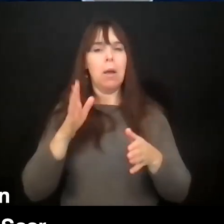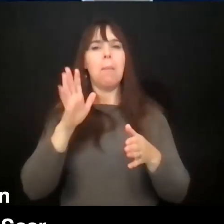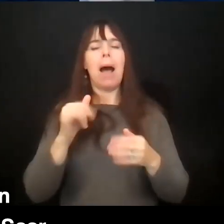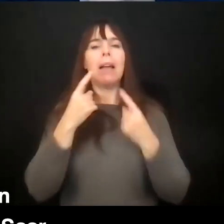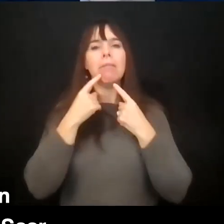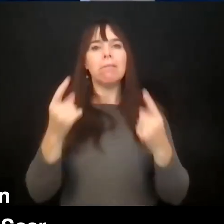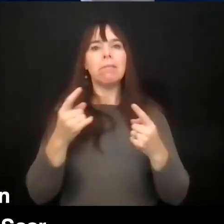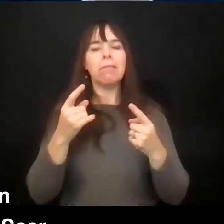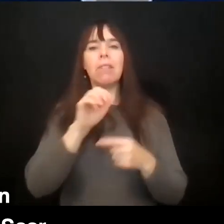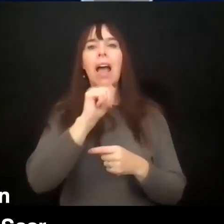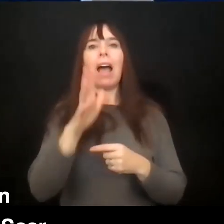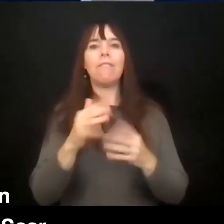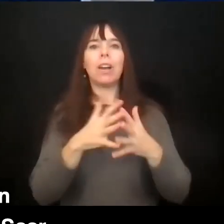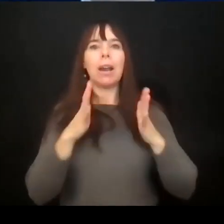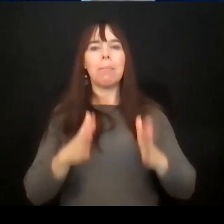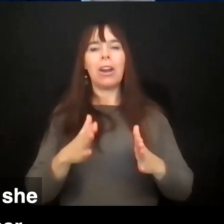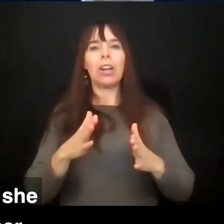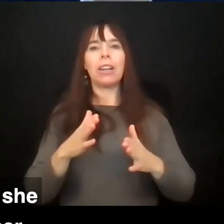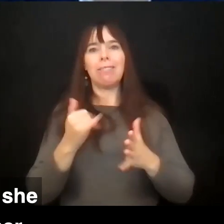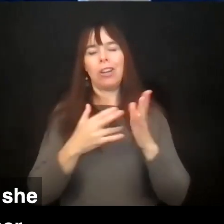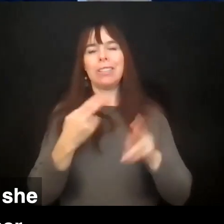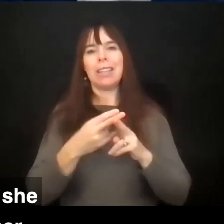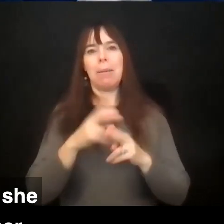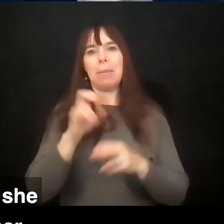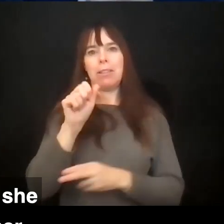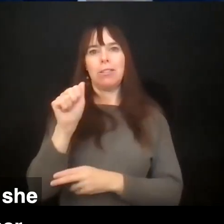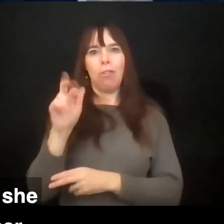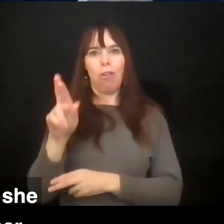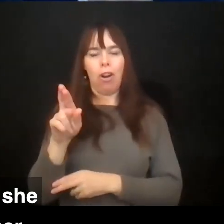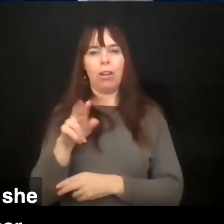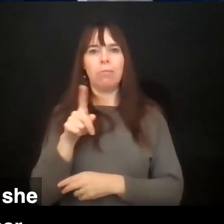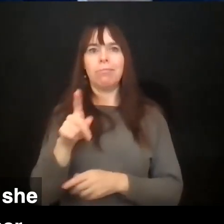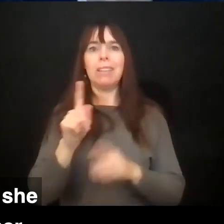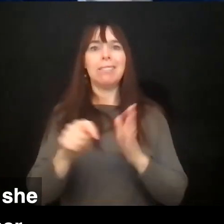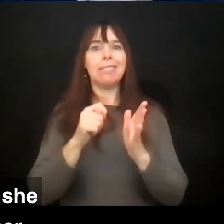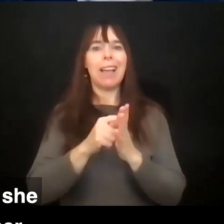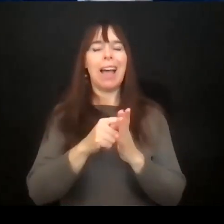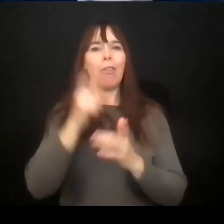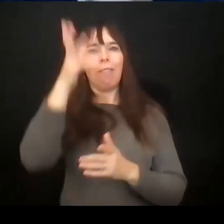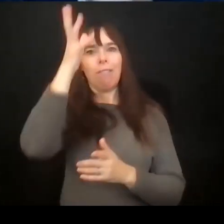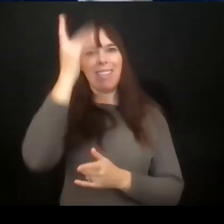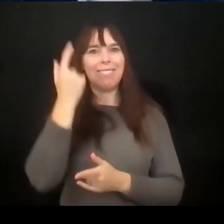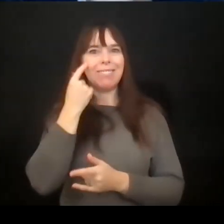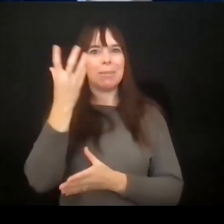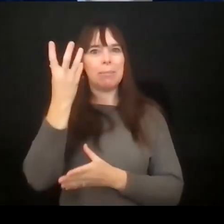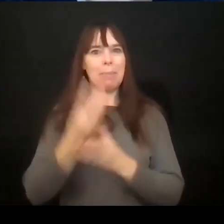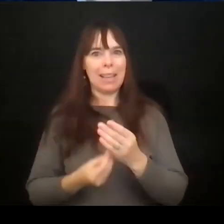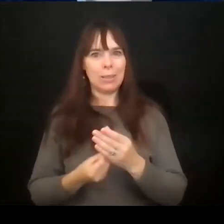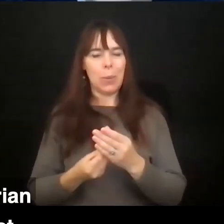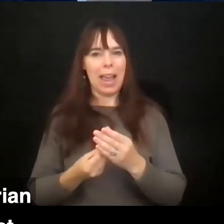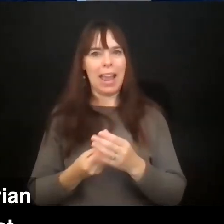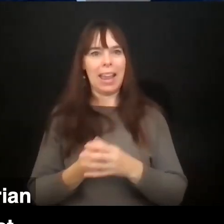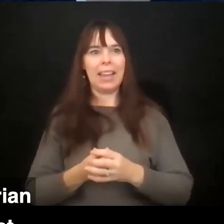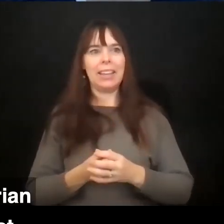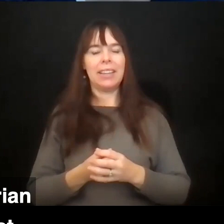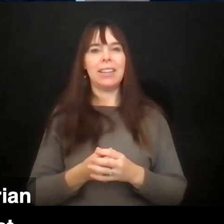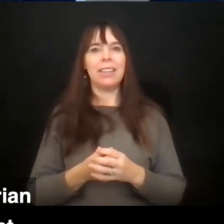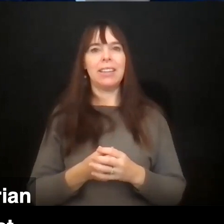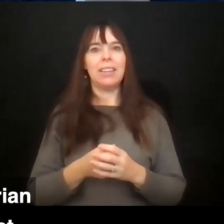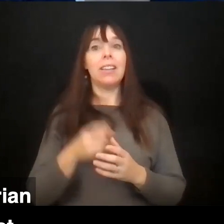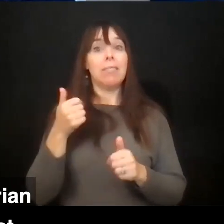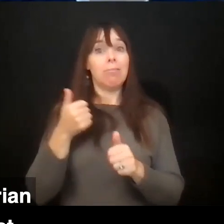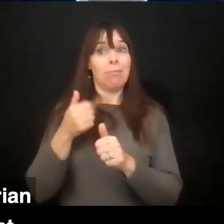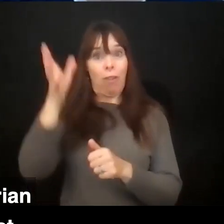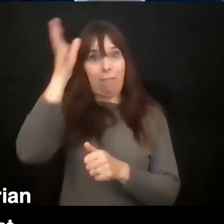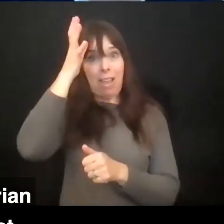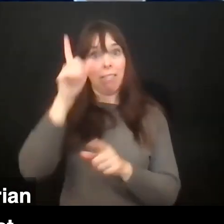African-American artist Allison Ark. This was a time when she had just lost her father, who was an art